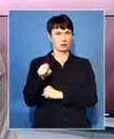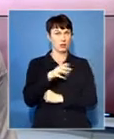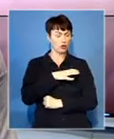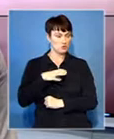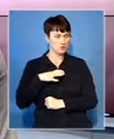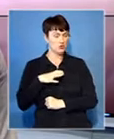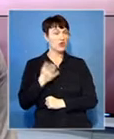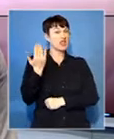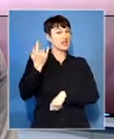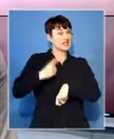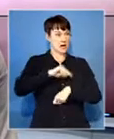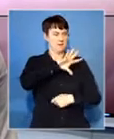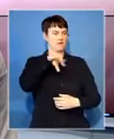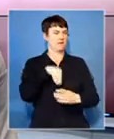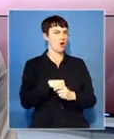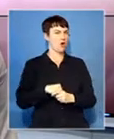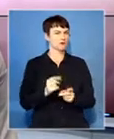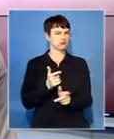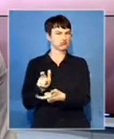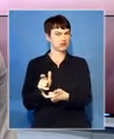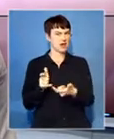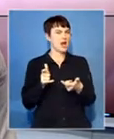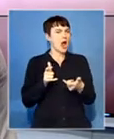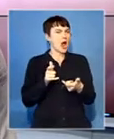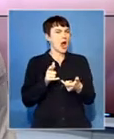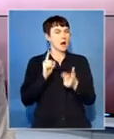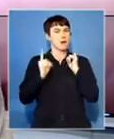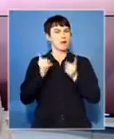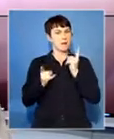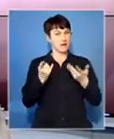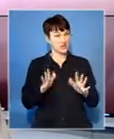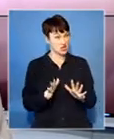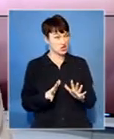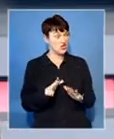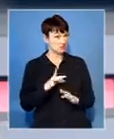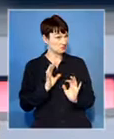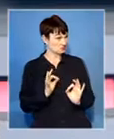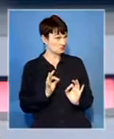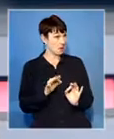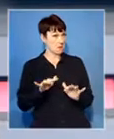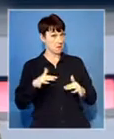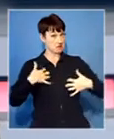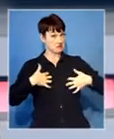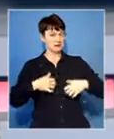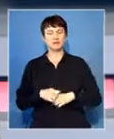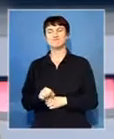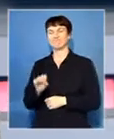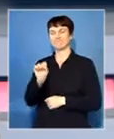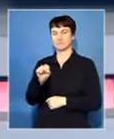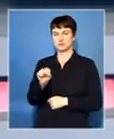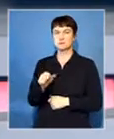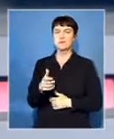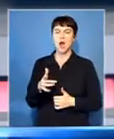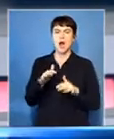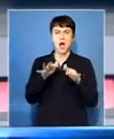at the time. Did it live up to all the hype? Well, it did, I think, to some extent,